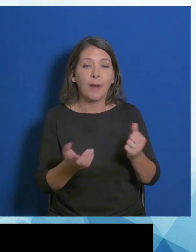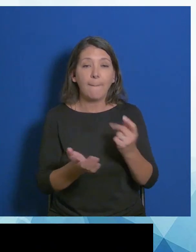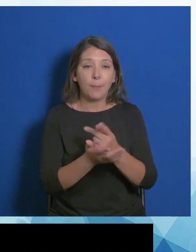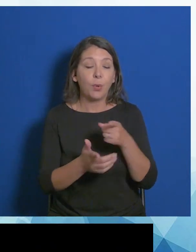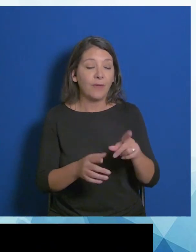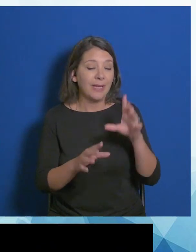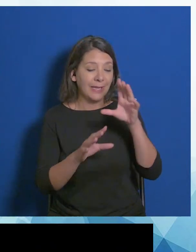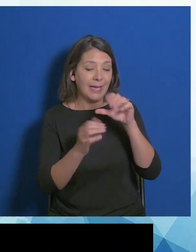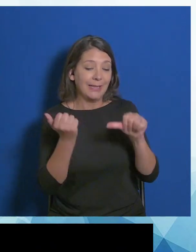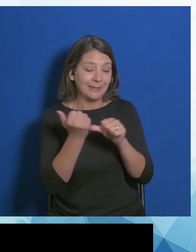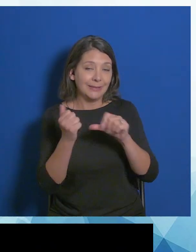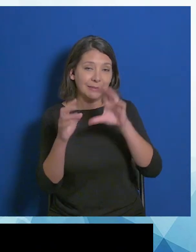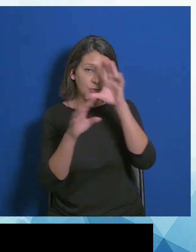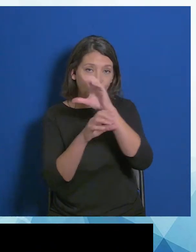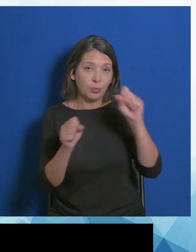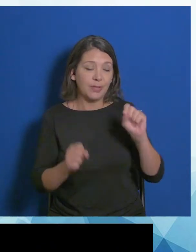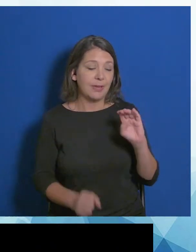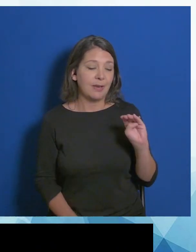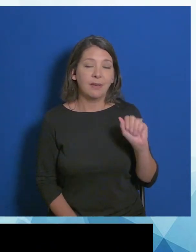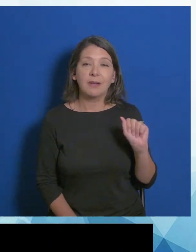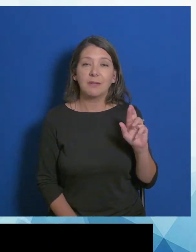Martin.